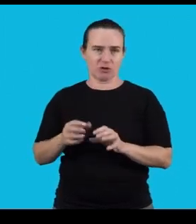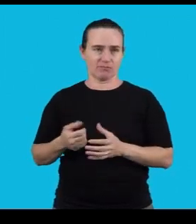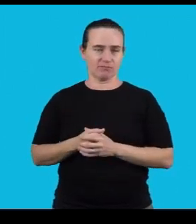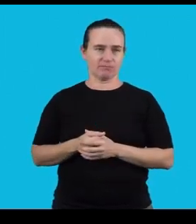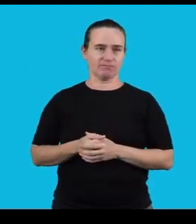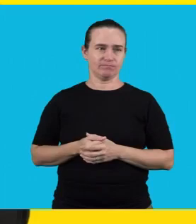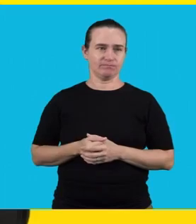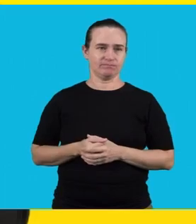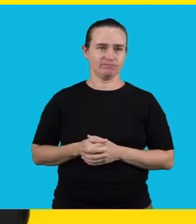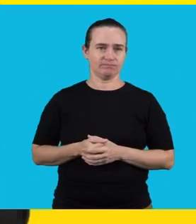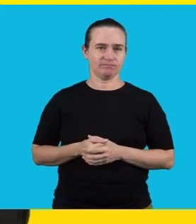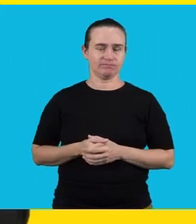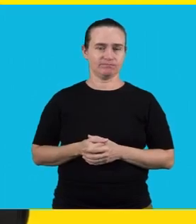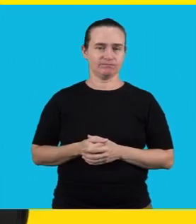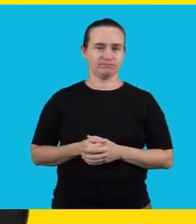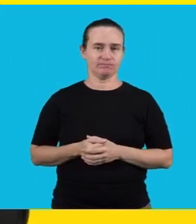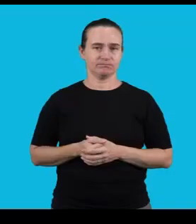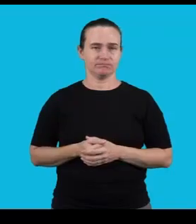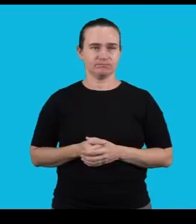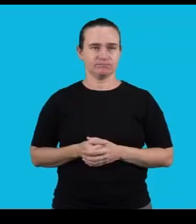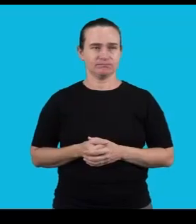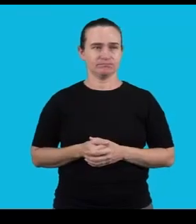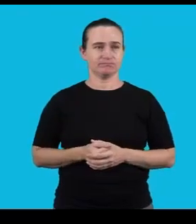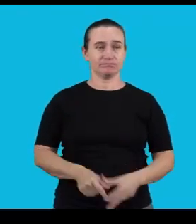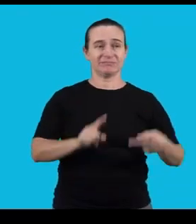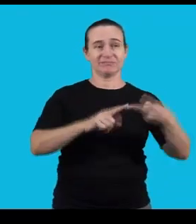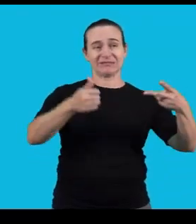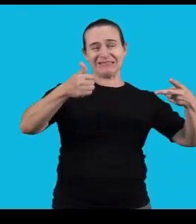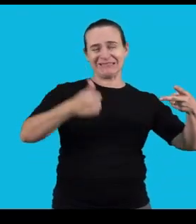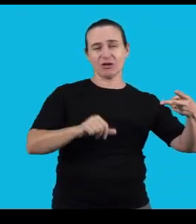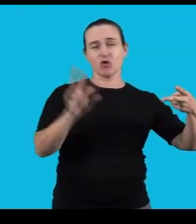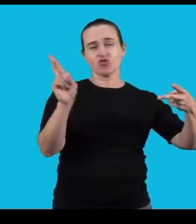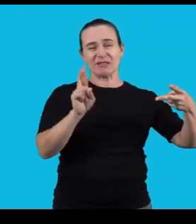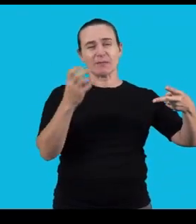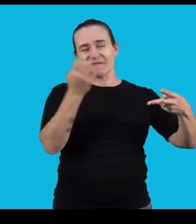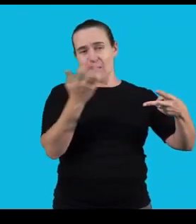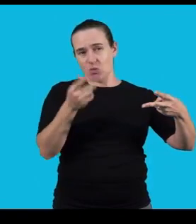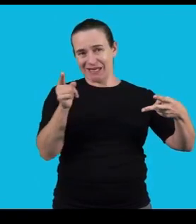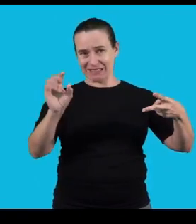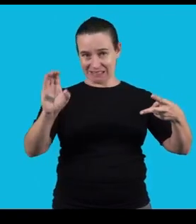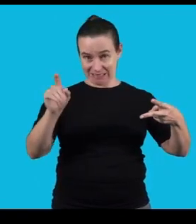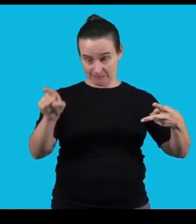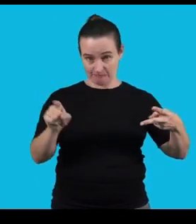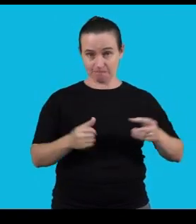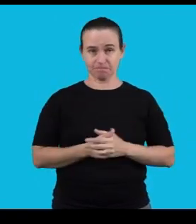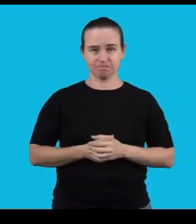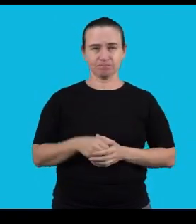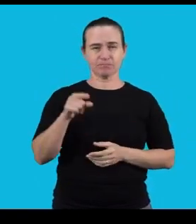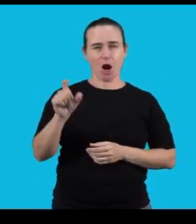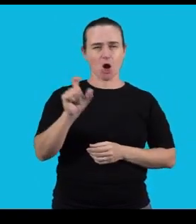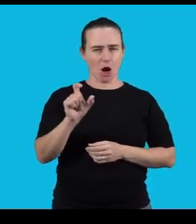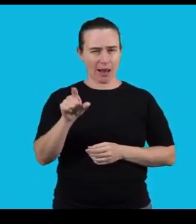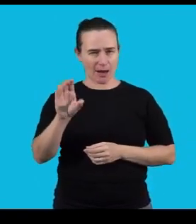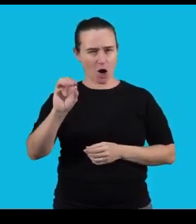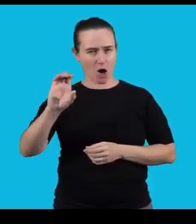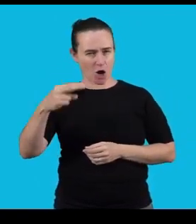1 mark. State one function of the receptors found at C. So C is the cochlea. What